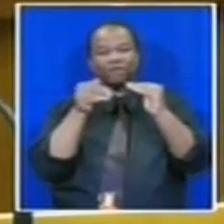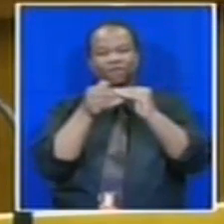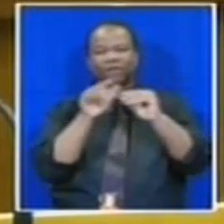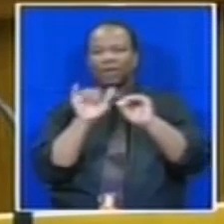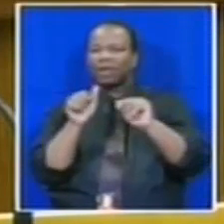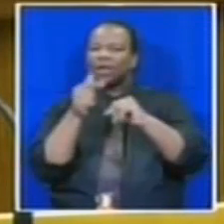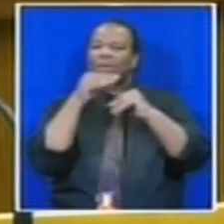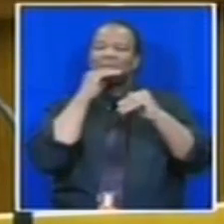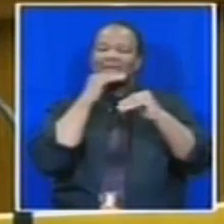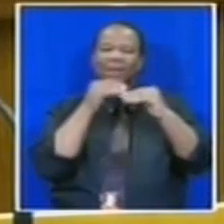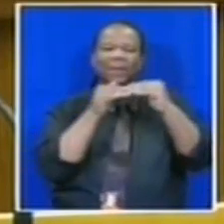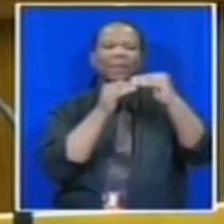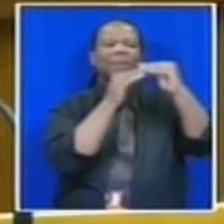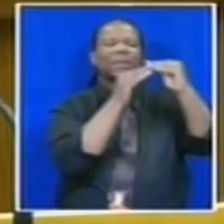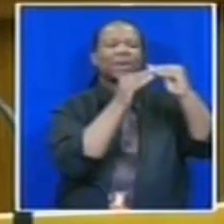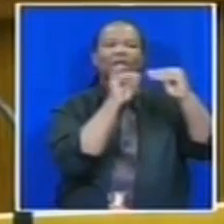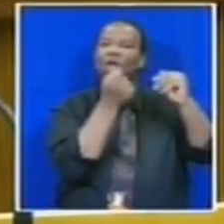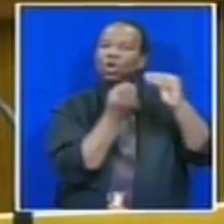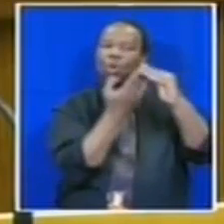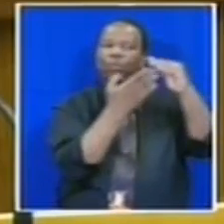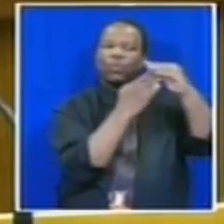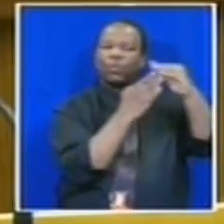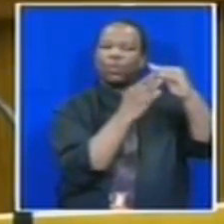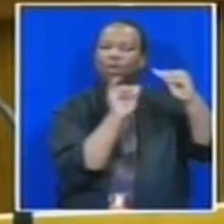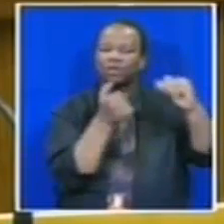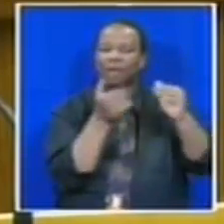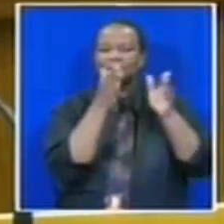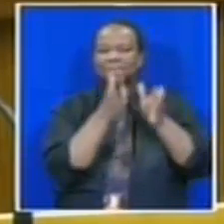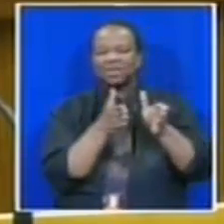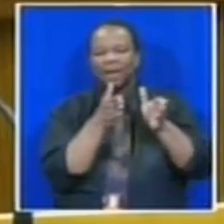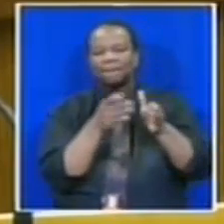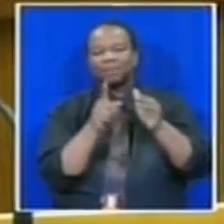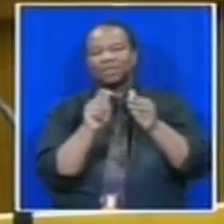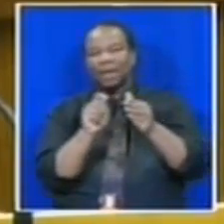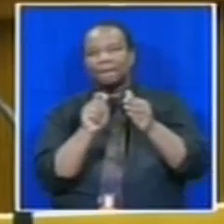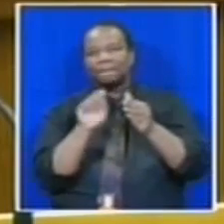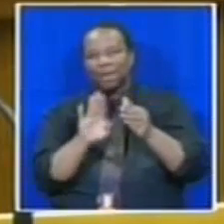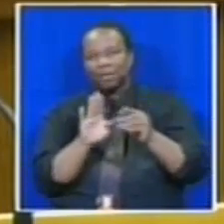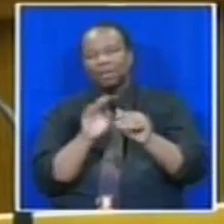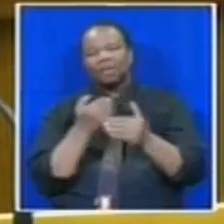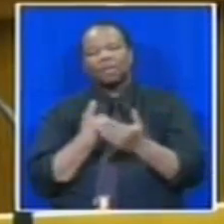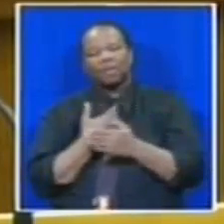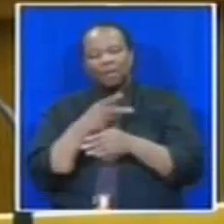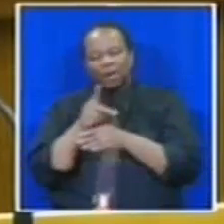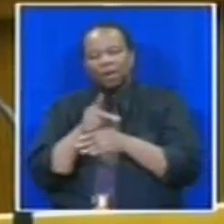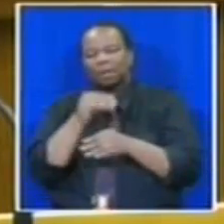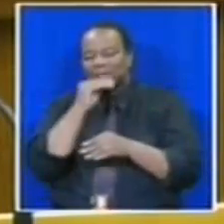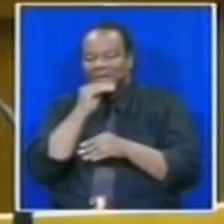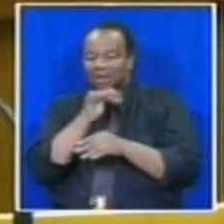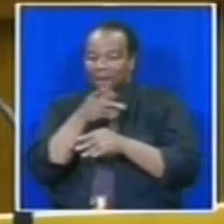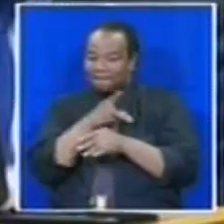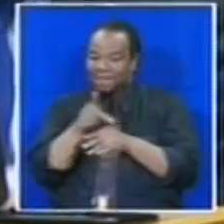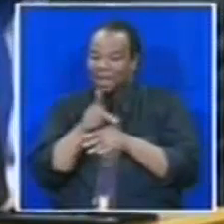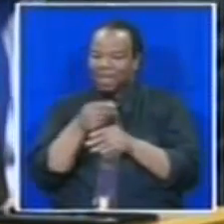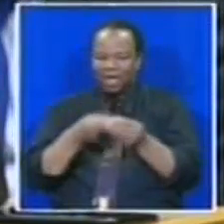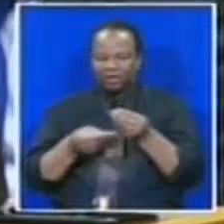to pre-announced medium-term plans. This year's MTBPS again limits planned expenditure